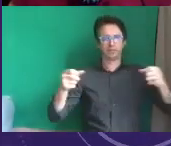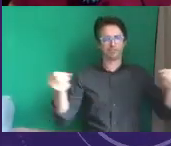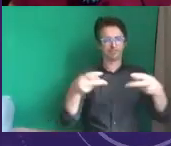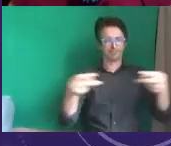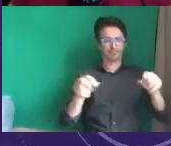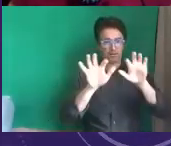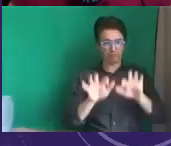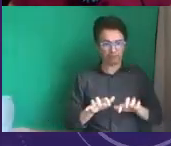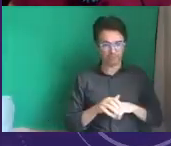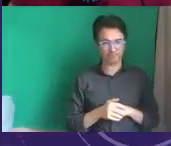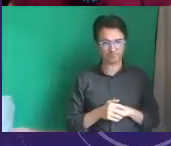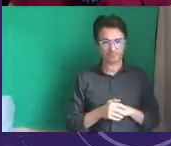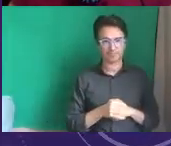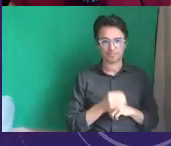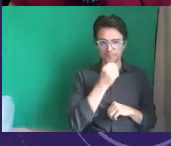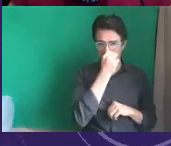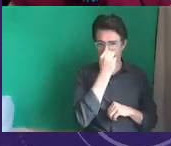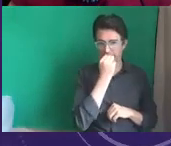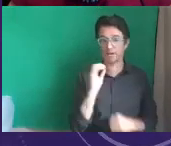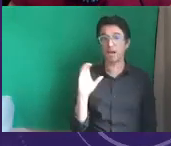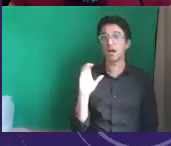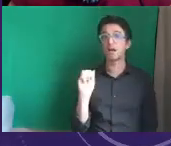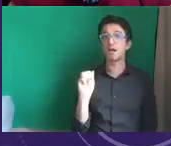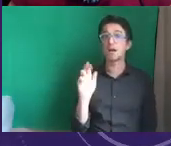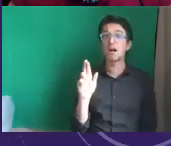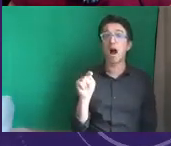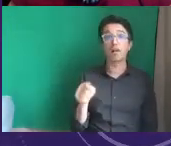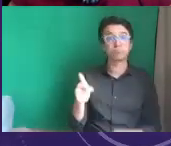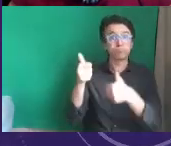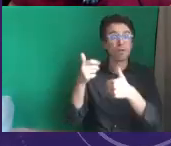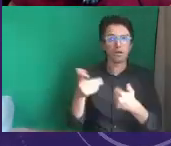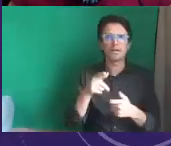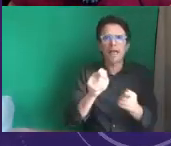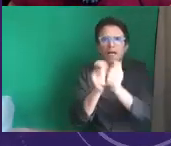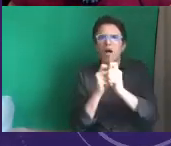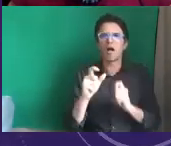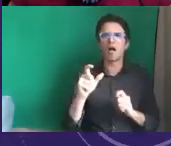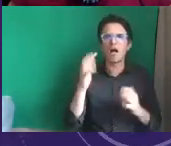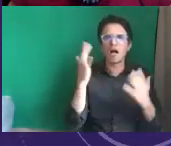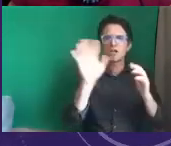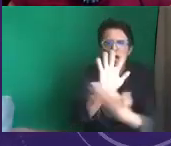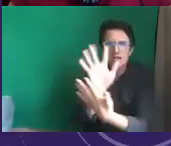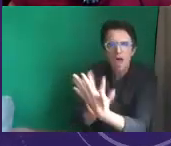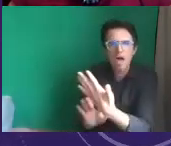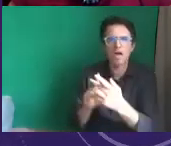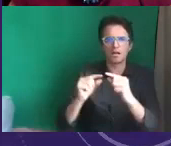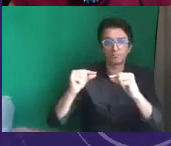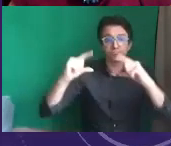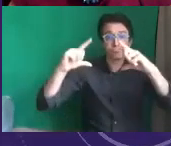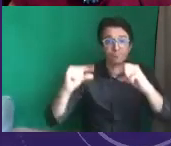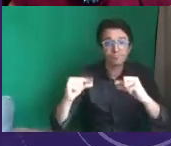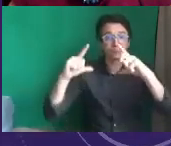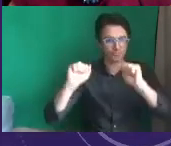Then we are also using a PowerPoint. If you need an accessible version of